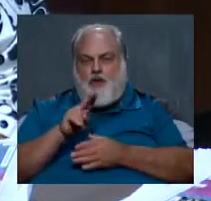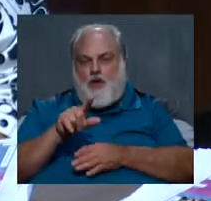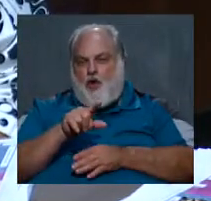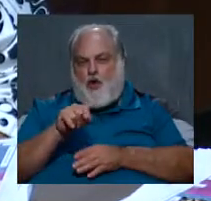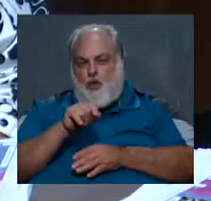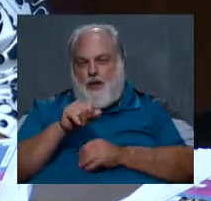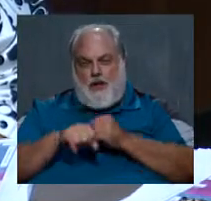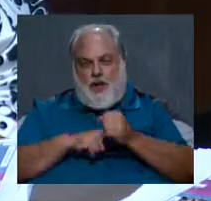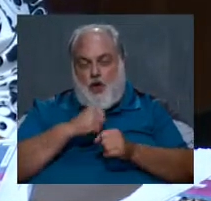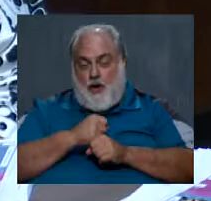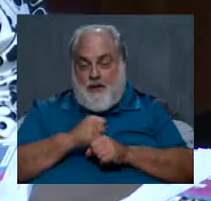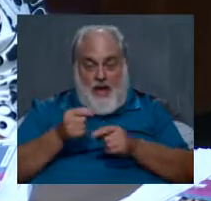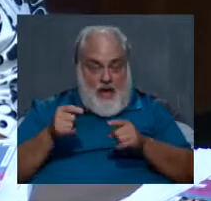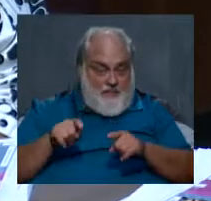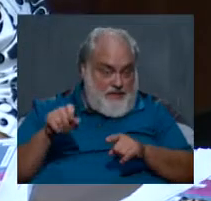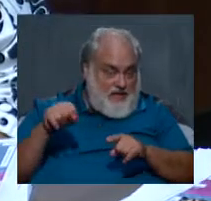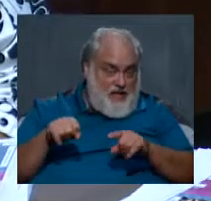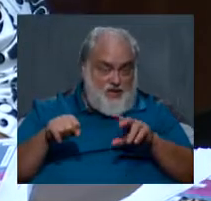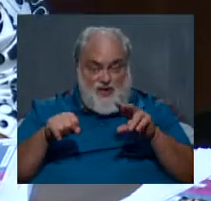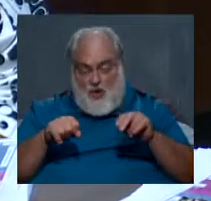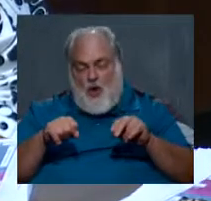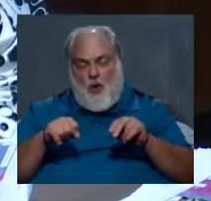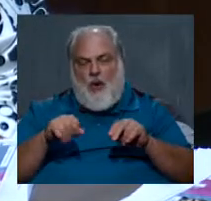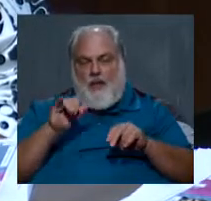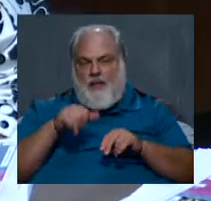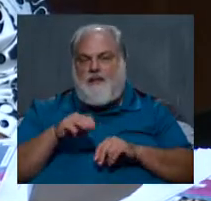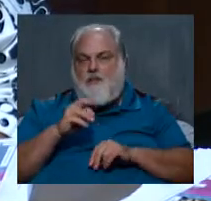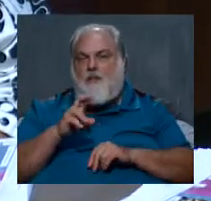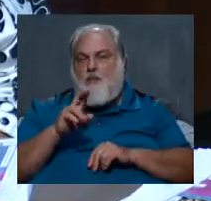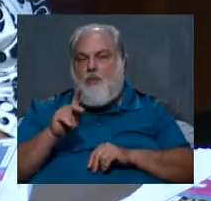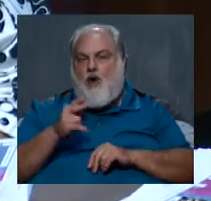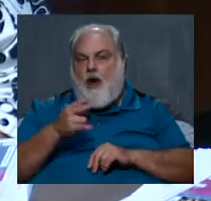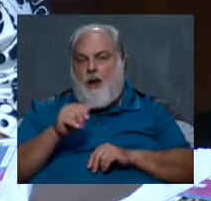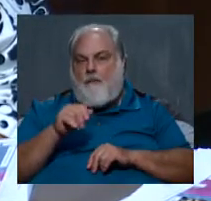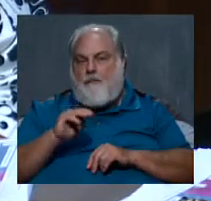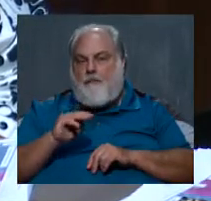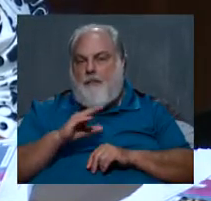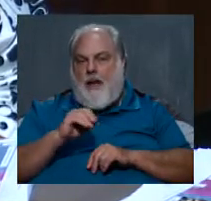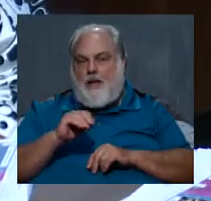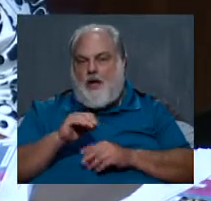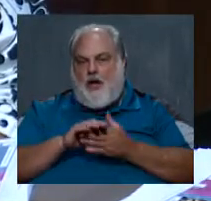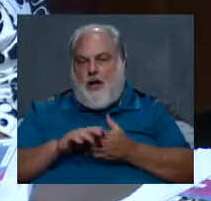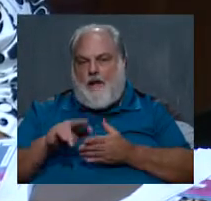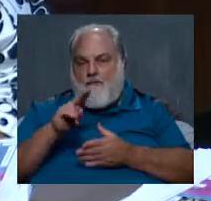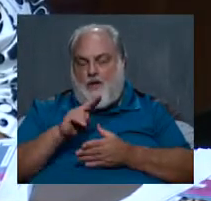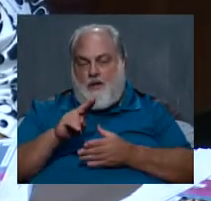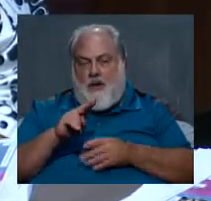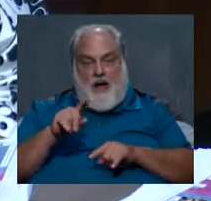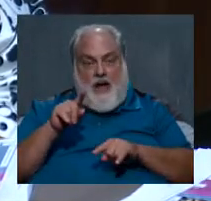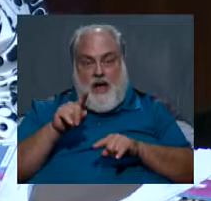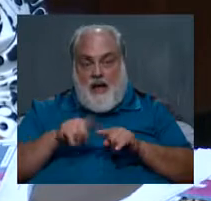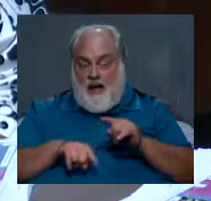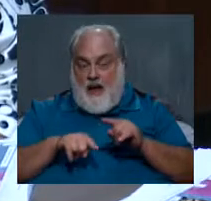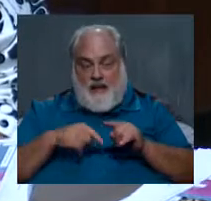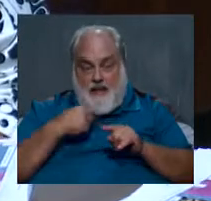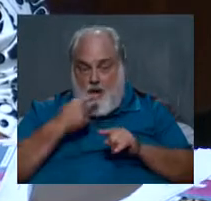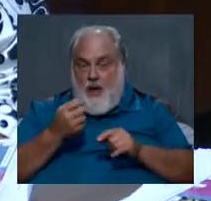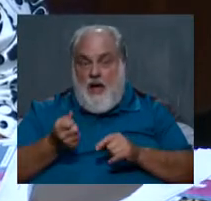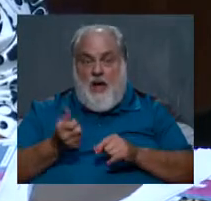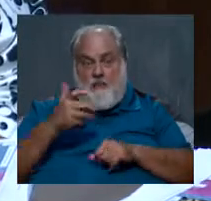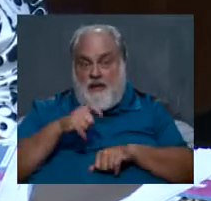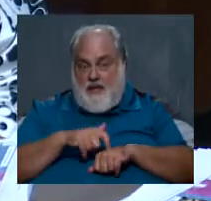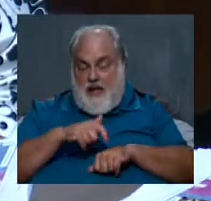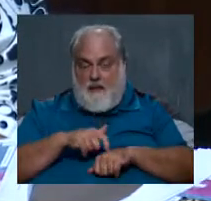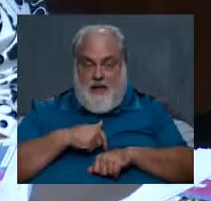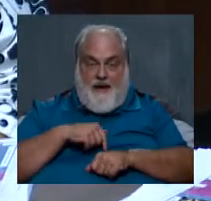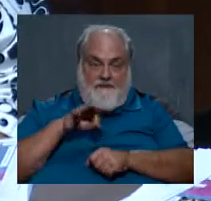gets built or not. And I can't tell you how many times I voted against apartment